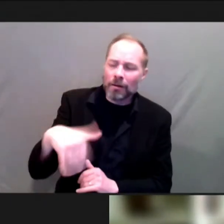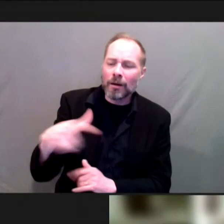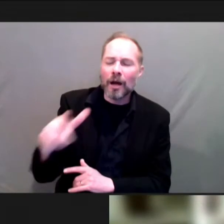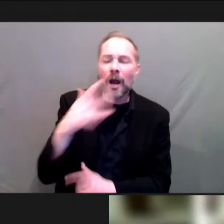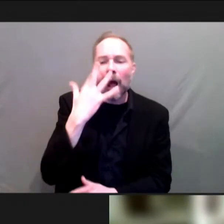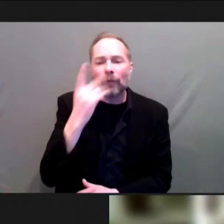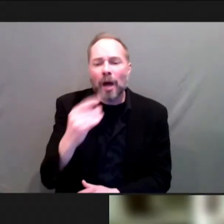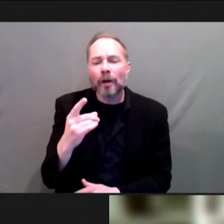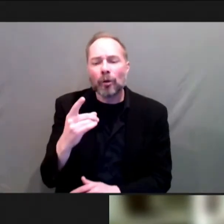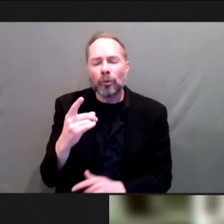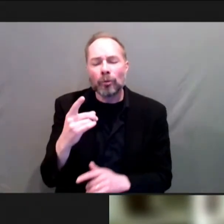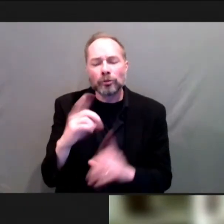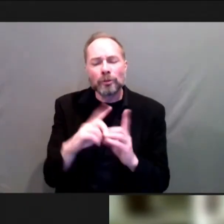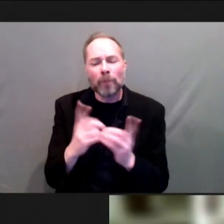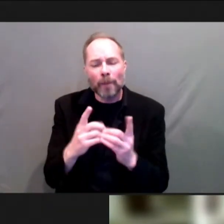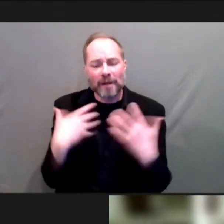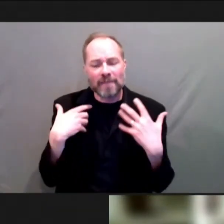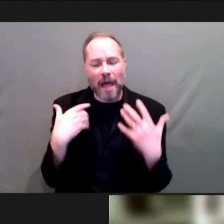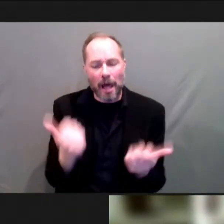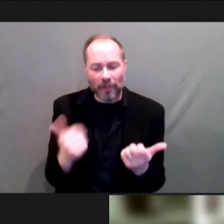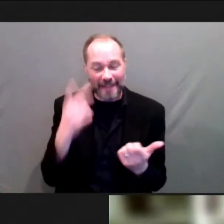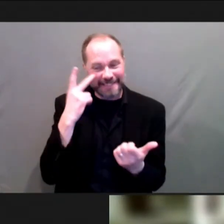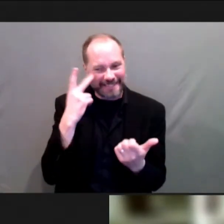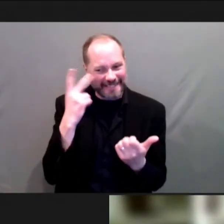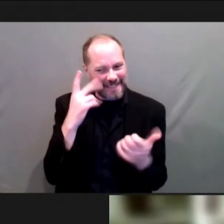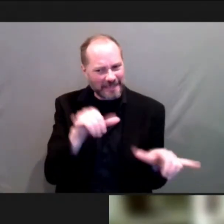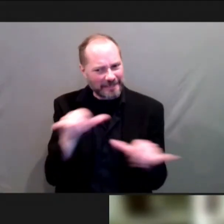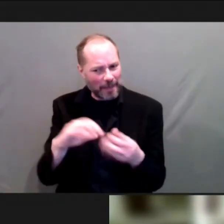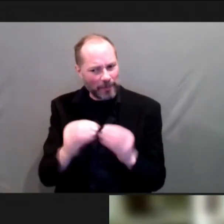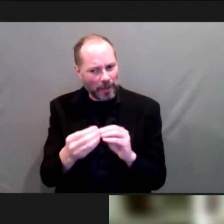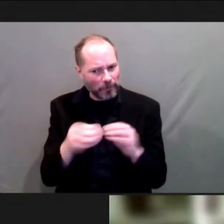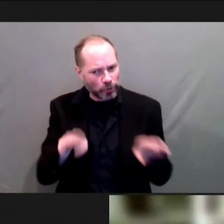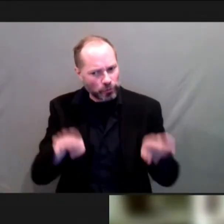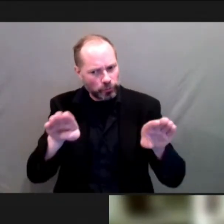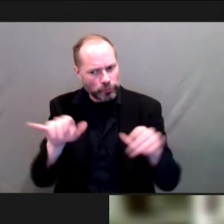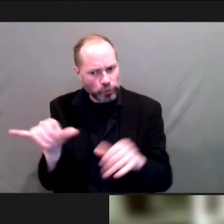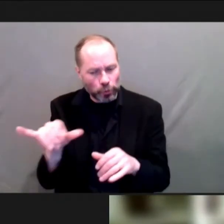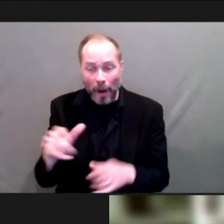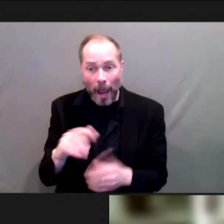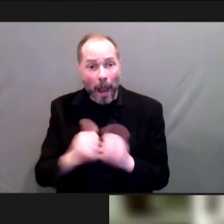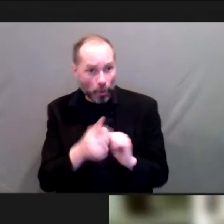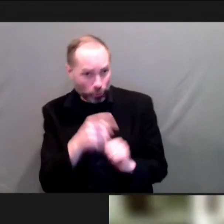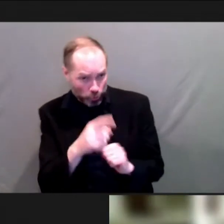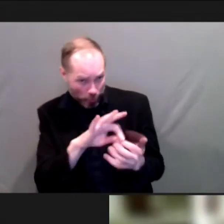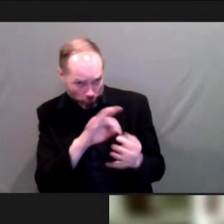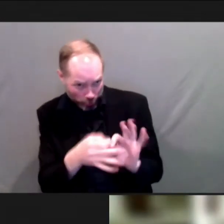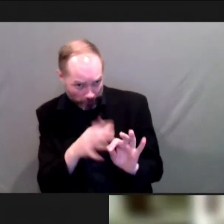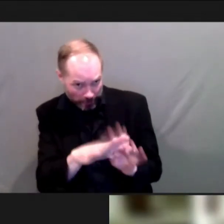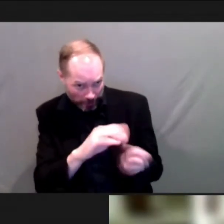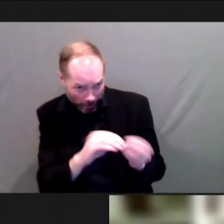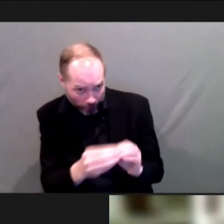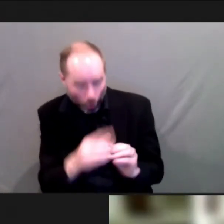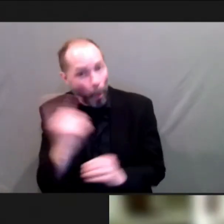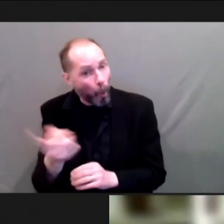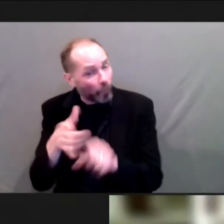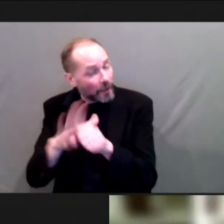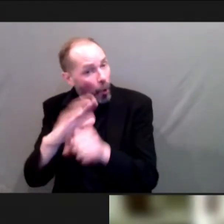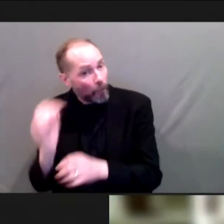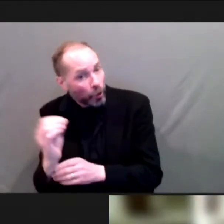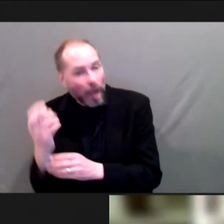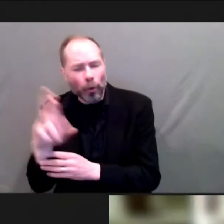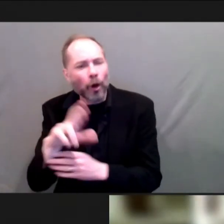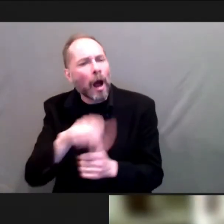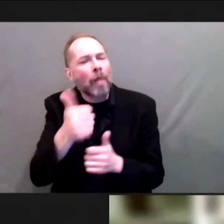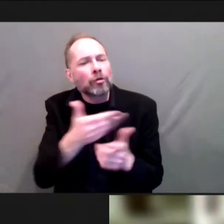seen some similar trends as well. How are you interpreting these numbers? Is this just Omicron, or are there other factors in play?